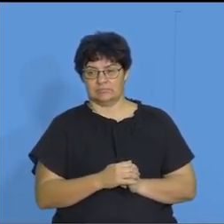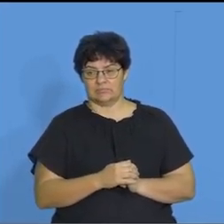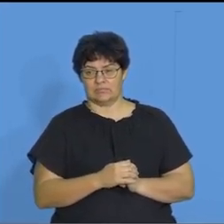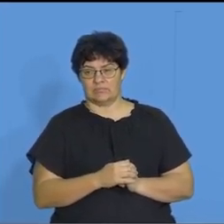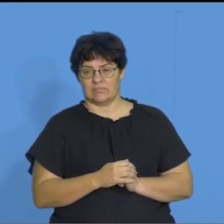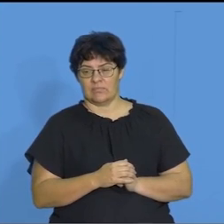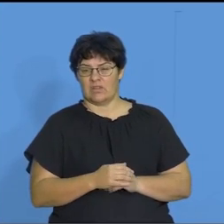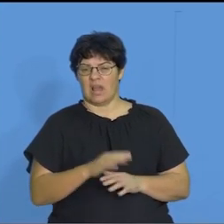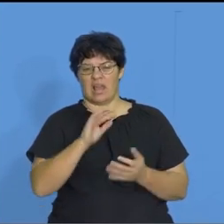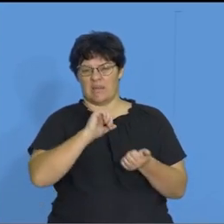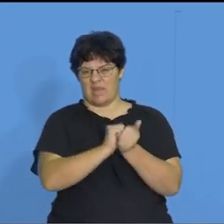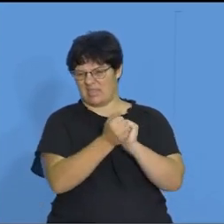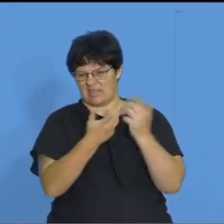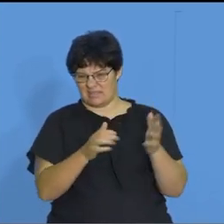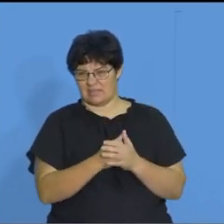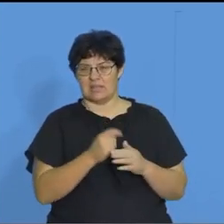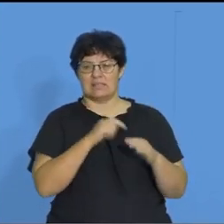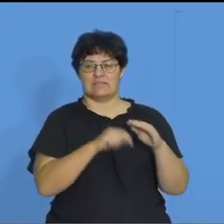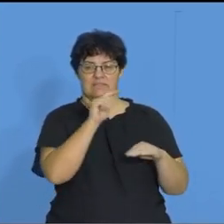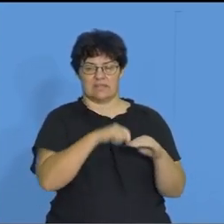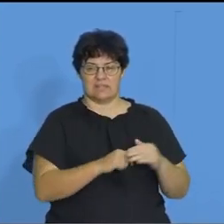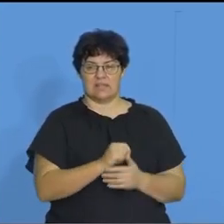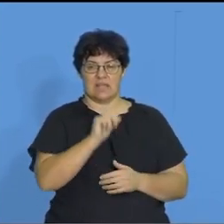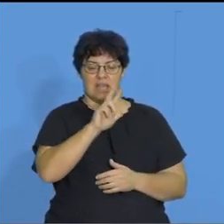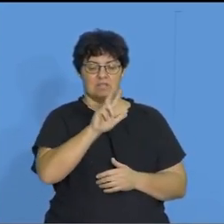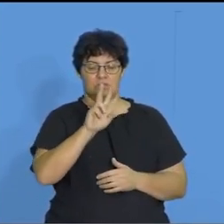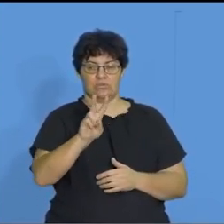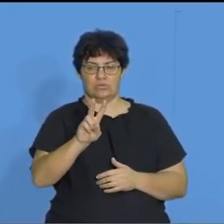So this is just simple math divided by